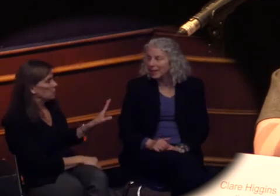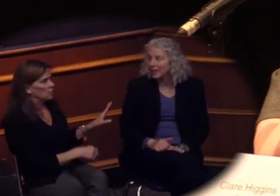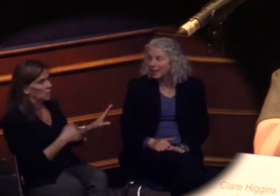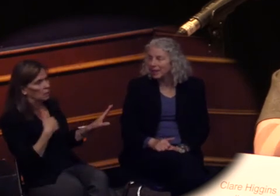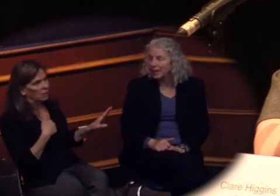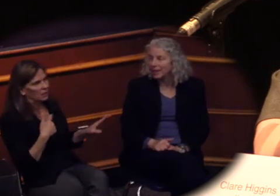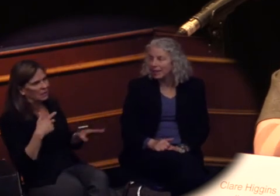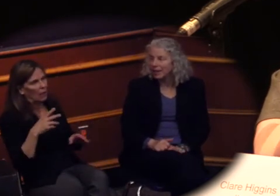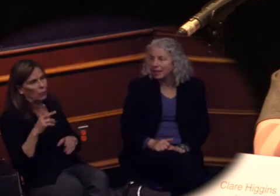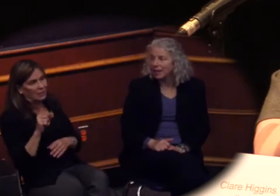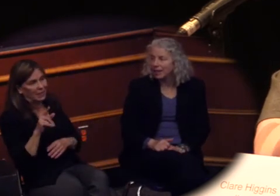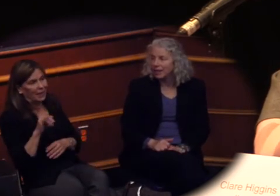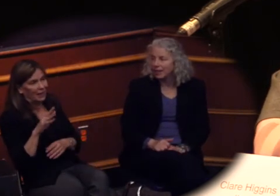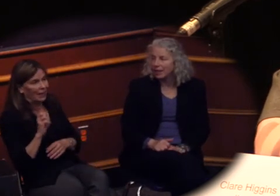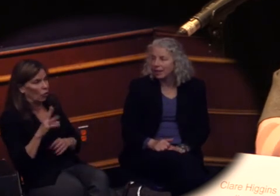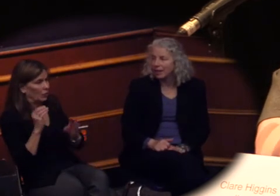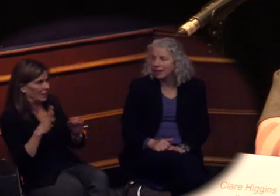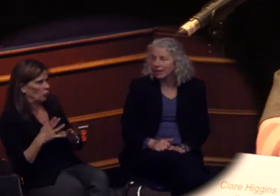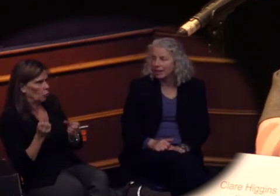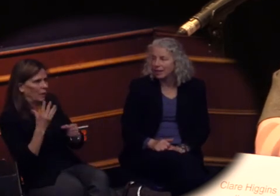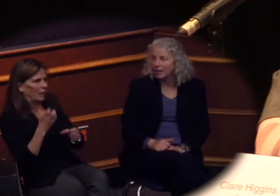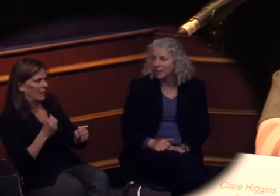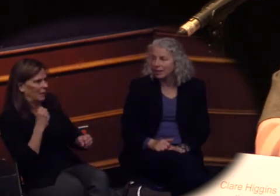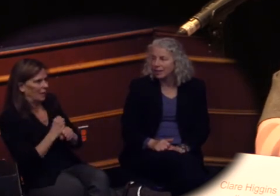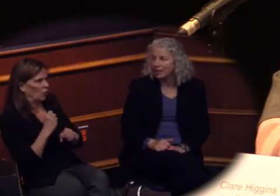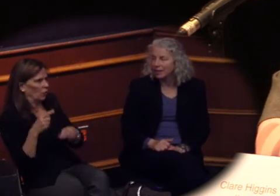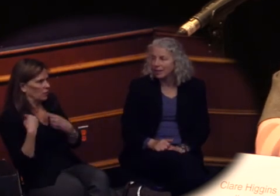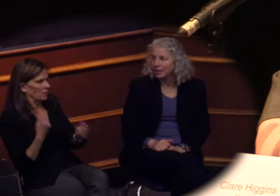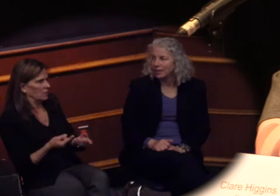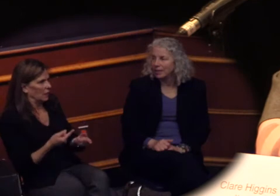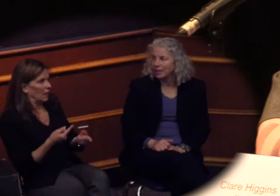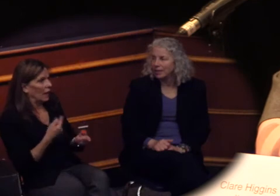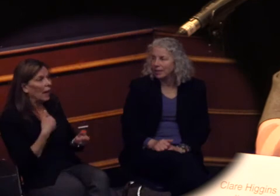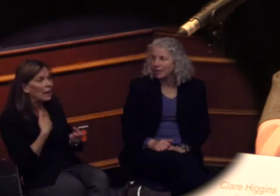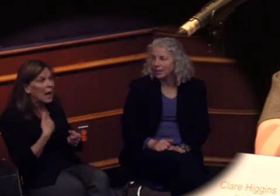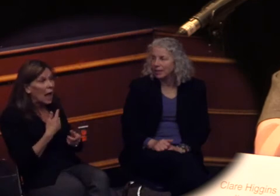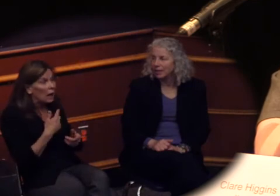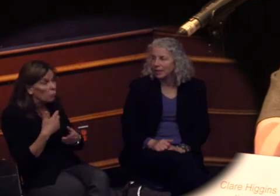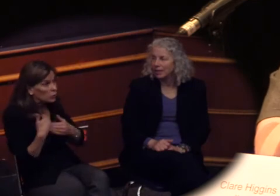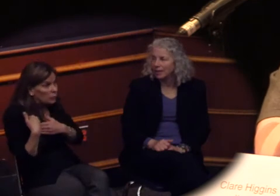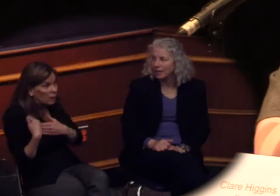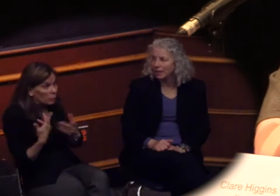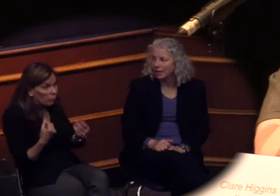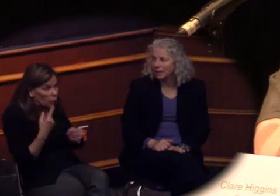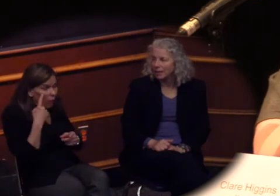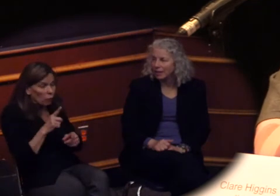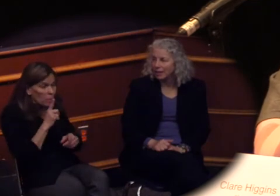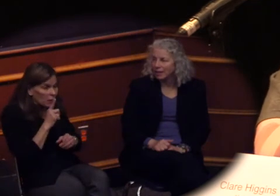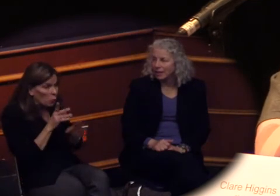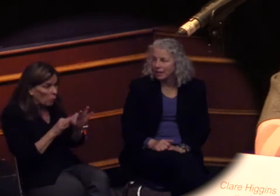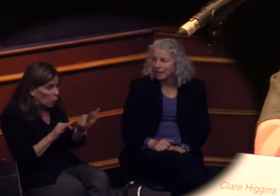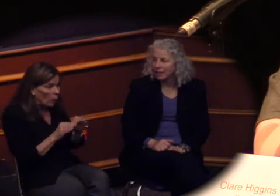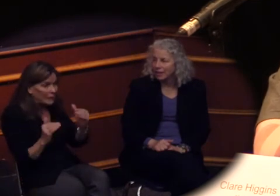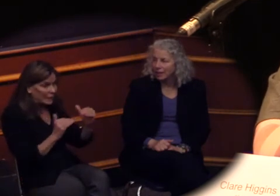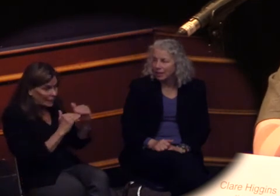a daycare teacher for many years, and all I did was make people take turns. And evidently, I forgot how to do that.